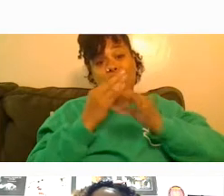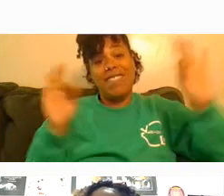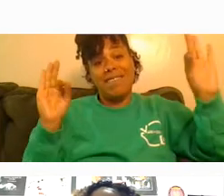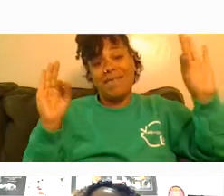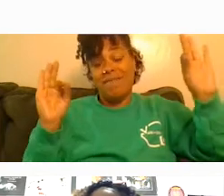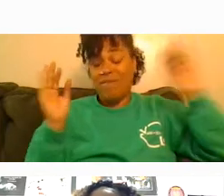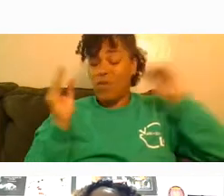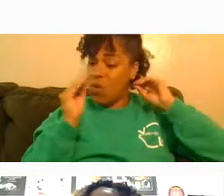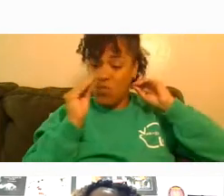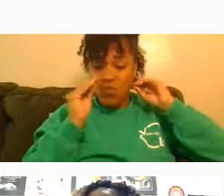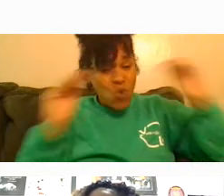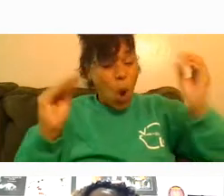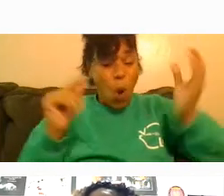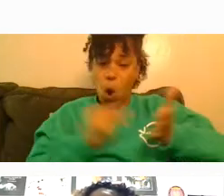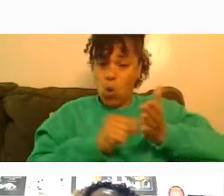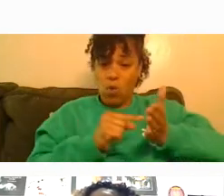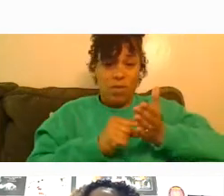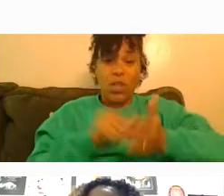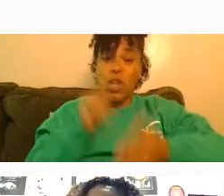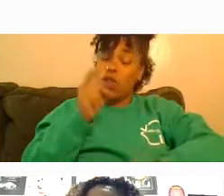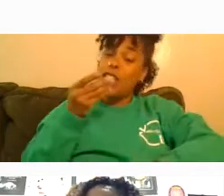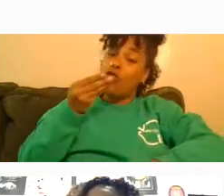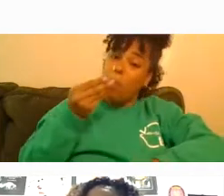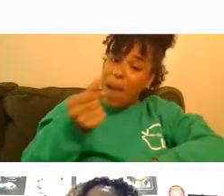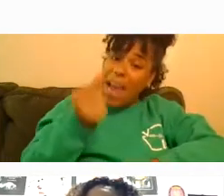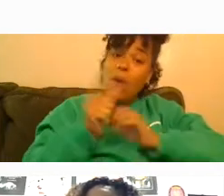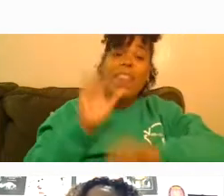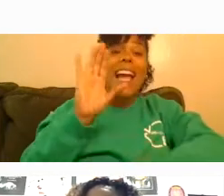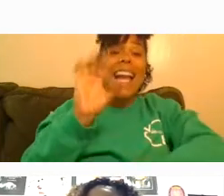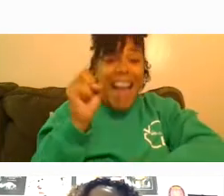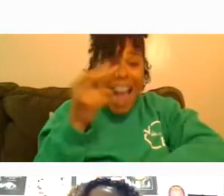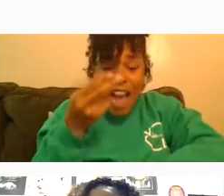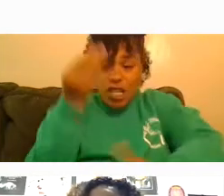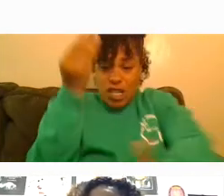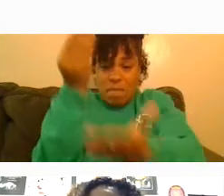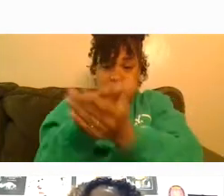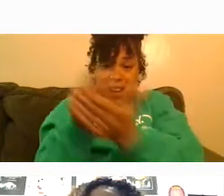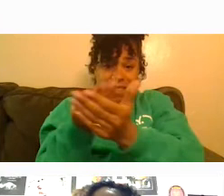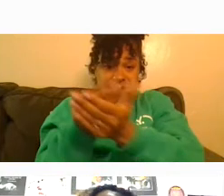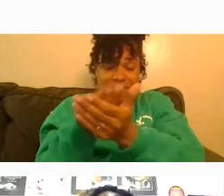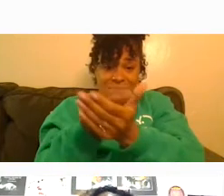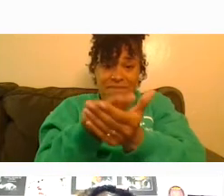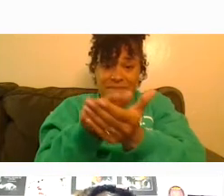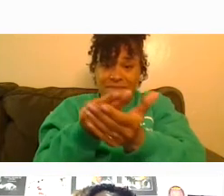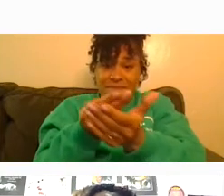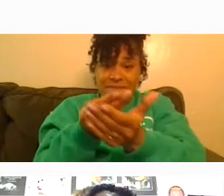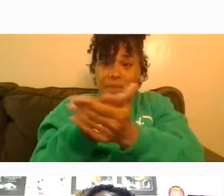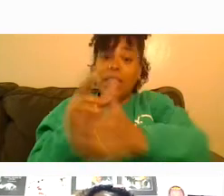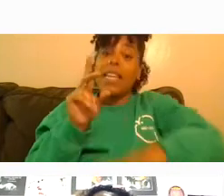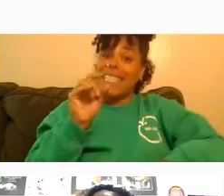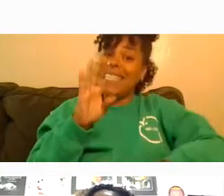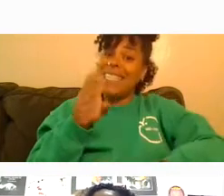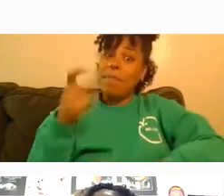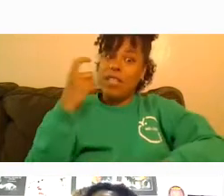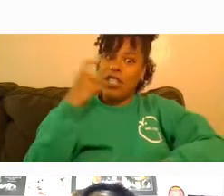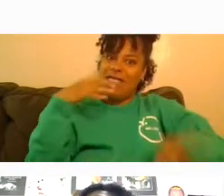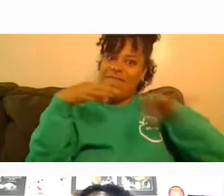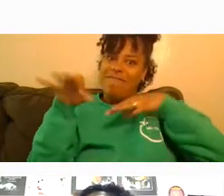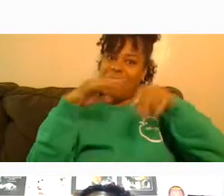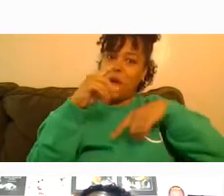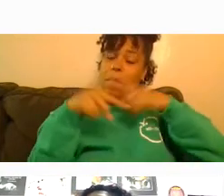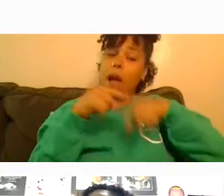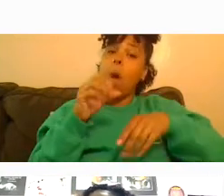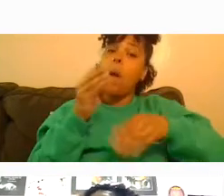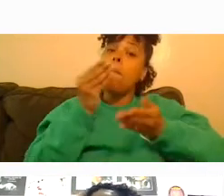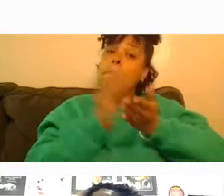to pay things with cash. When Debbie was talking about the budget, if you budget right, then you'll have cash